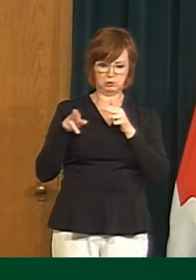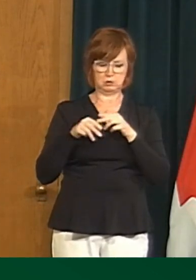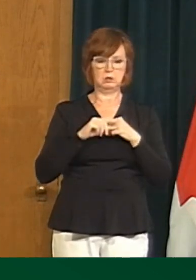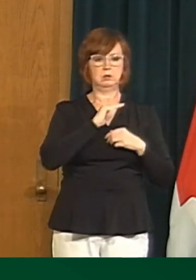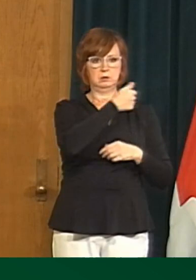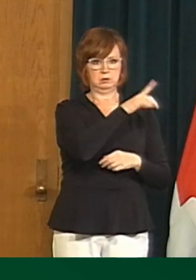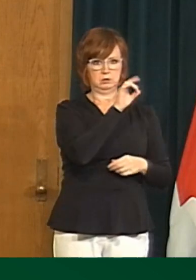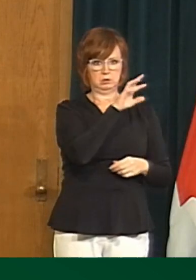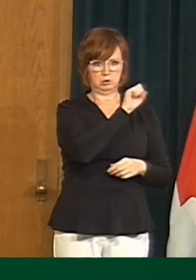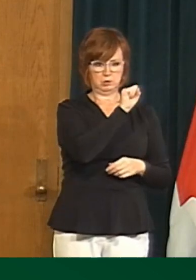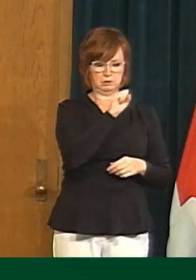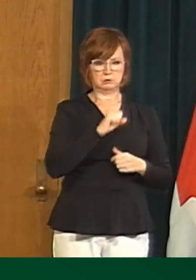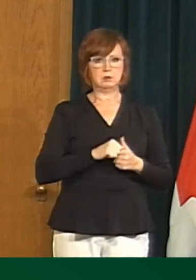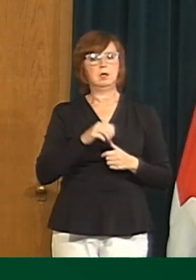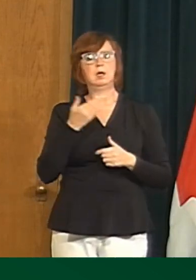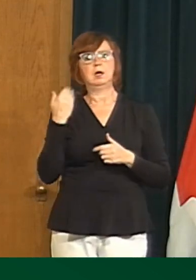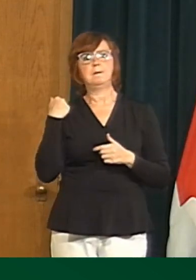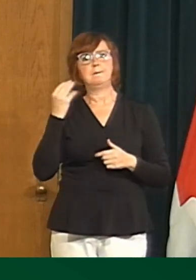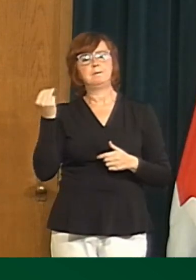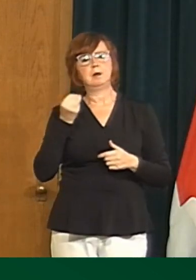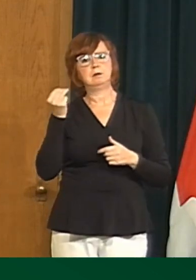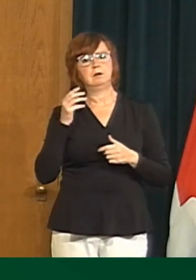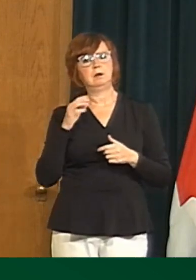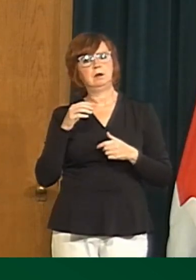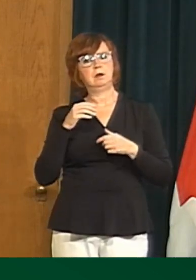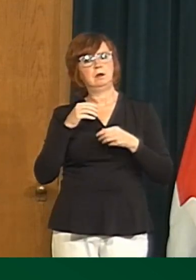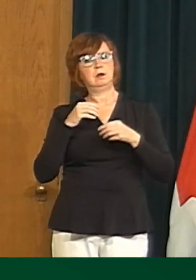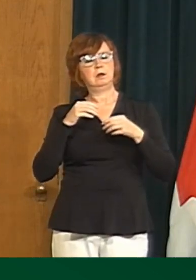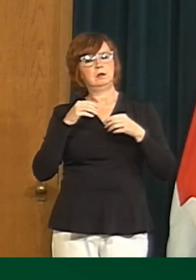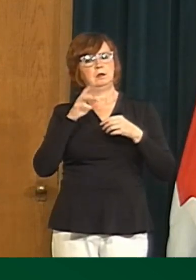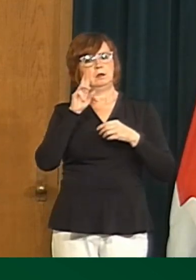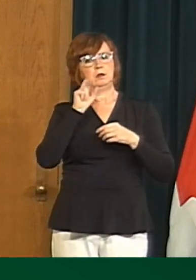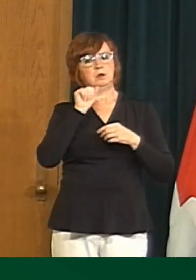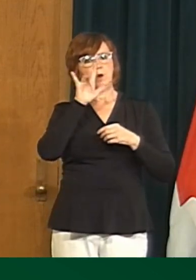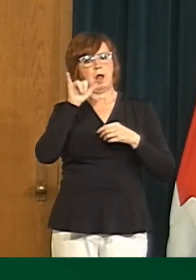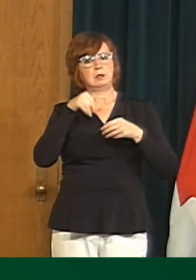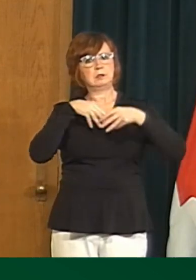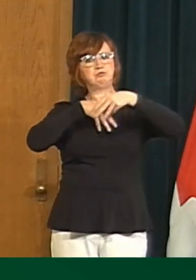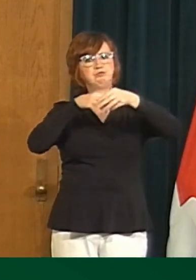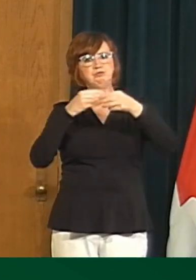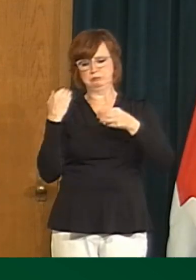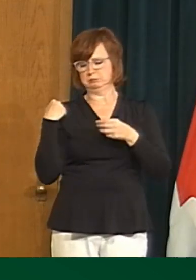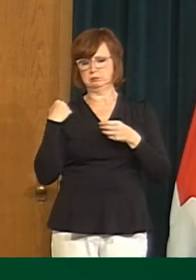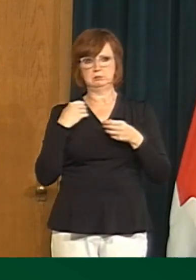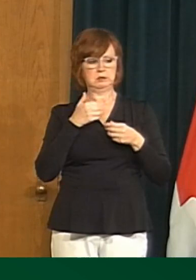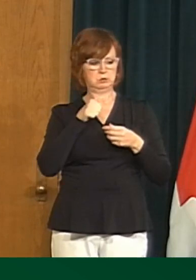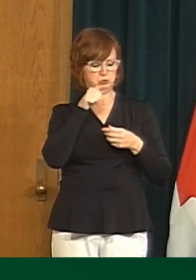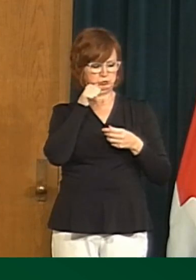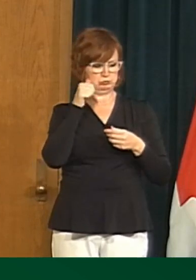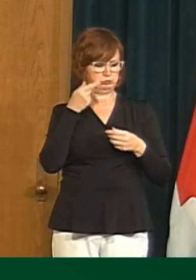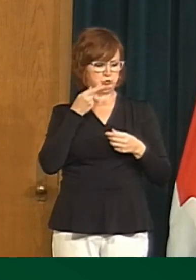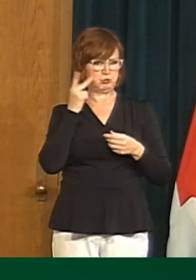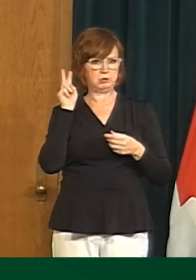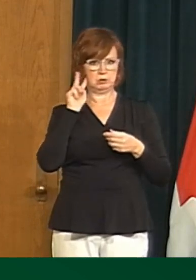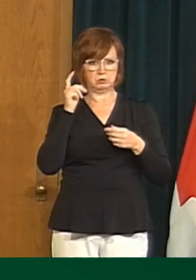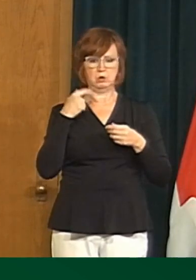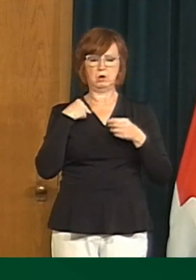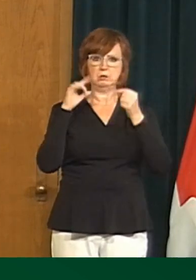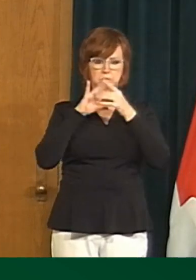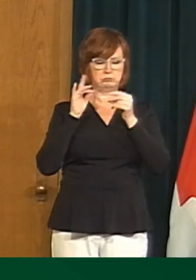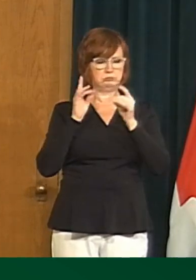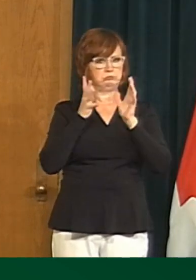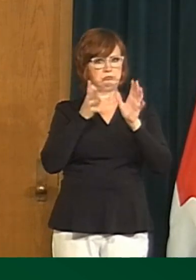comments around the protests that occurred here the other day. I made 2 days ago when I was out here last. I will leave